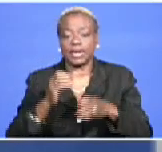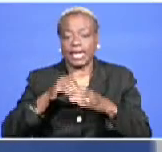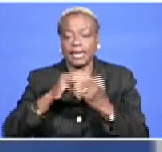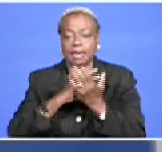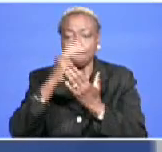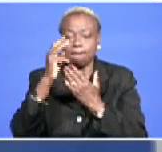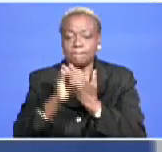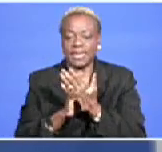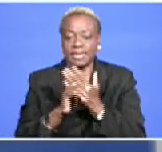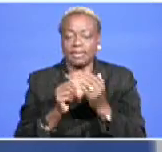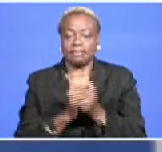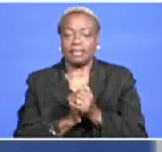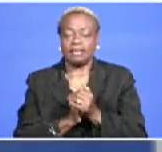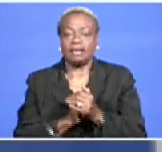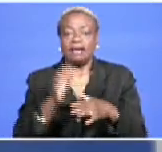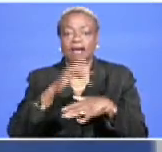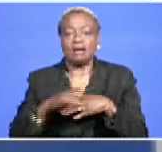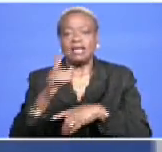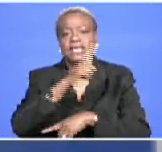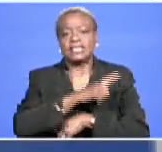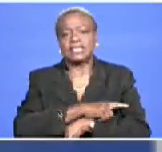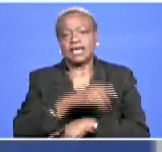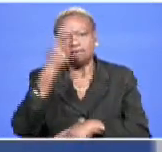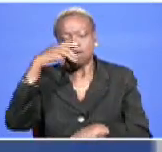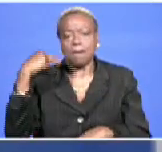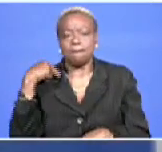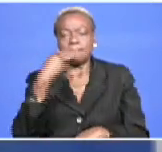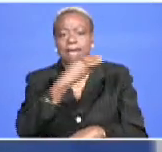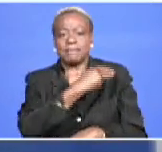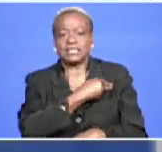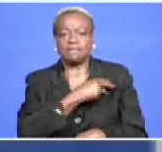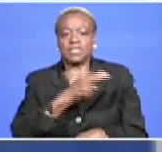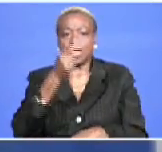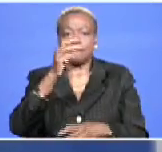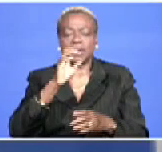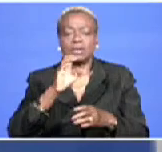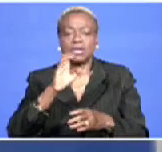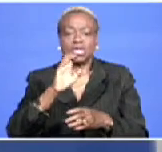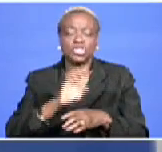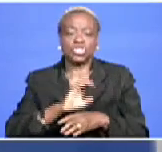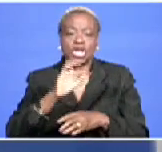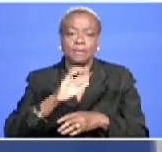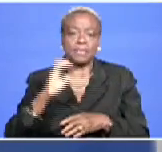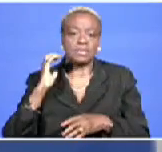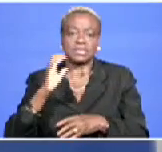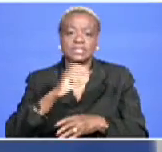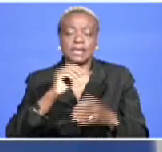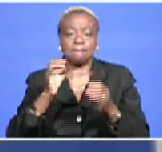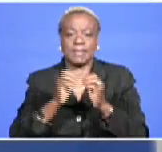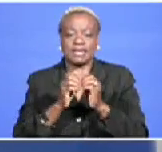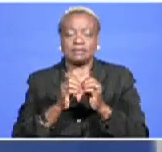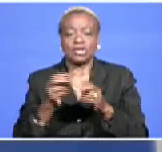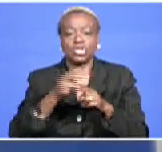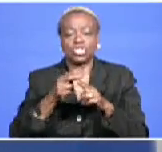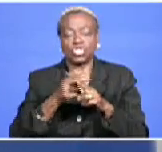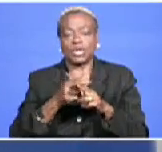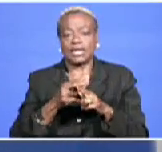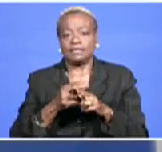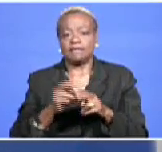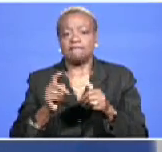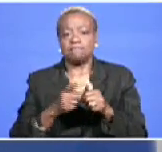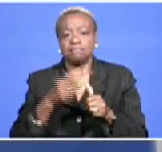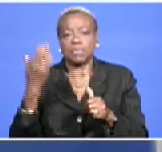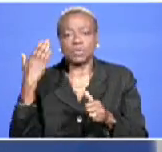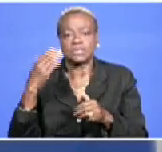well an early day for members of the upper chamber senators met briefly this morning for first readings a proposed amendments to